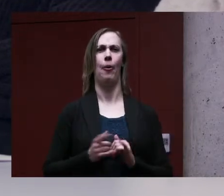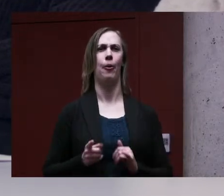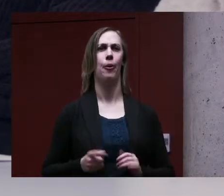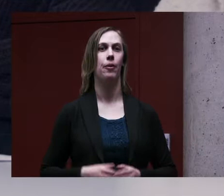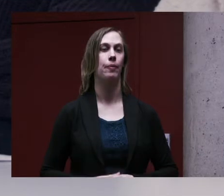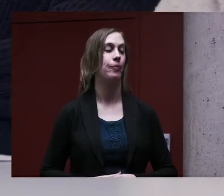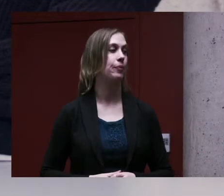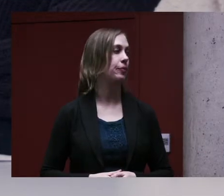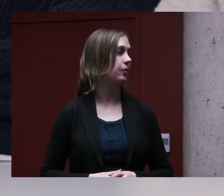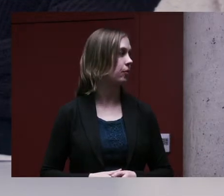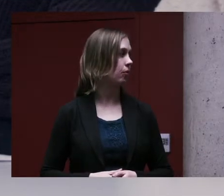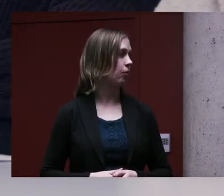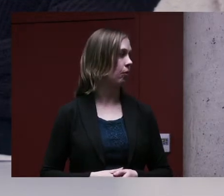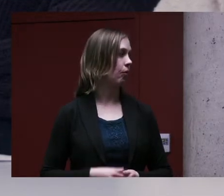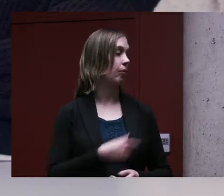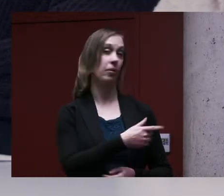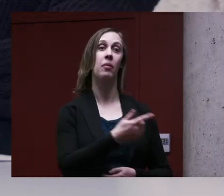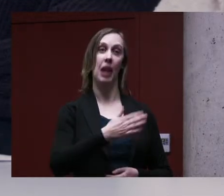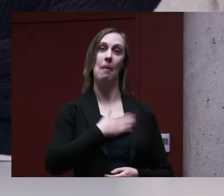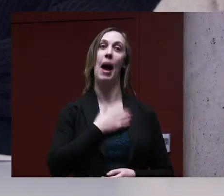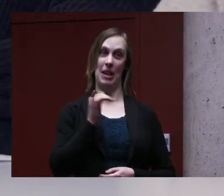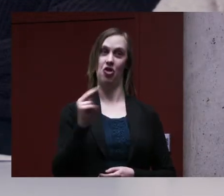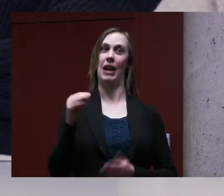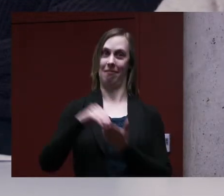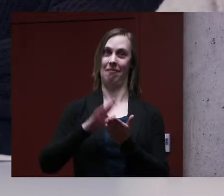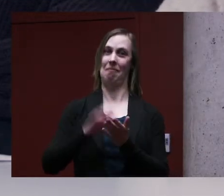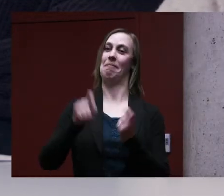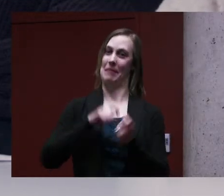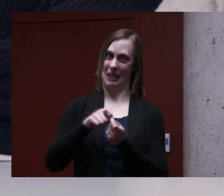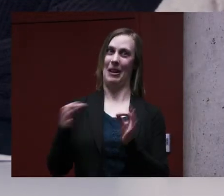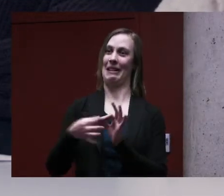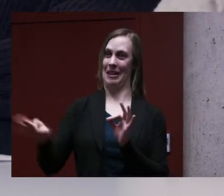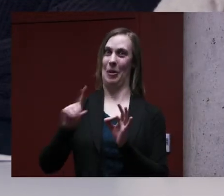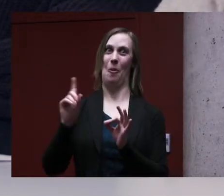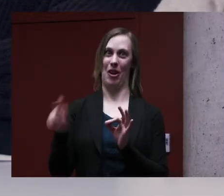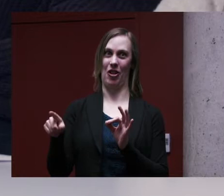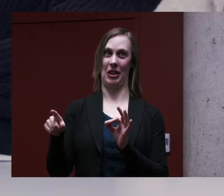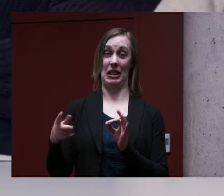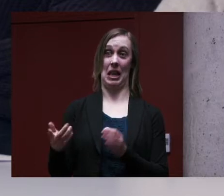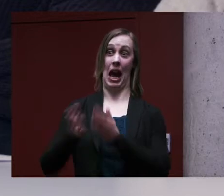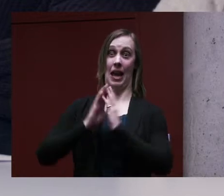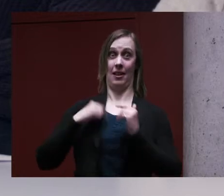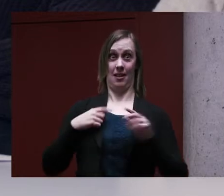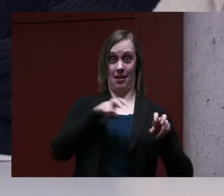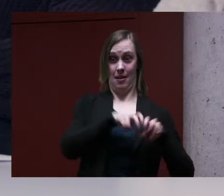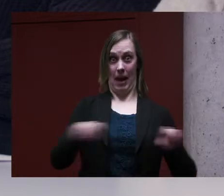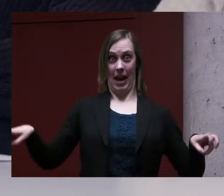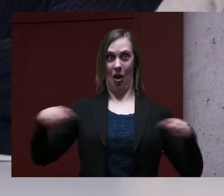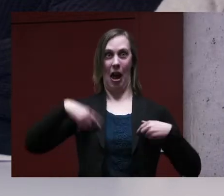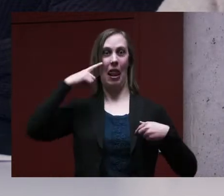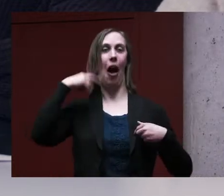I was glad that Jen gave me a specific question because when she asked me to sit on the panel, I just figured I was going to be able to just